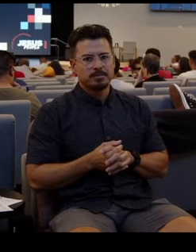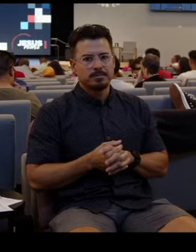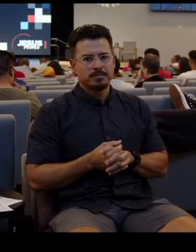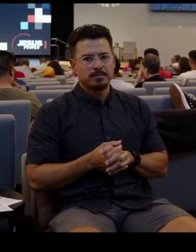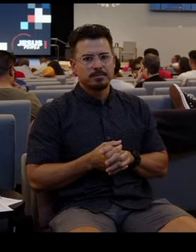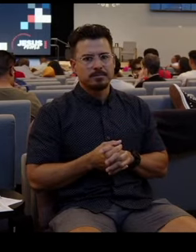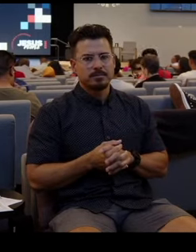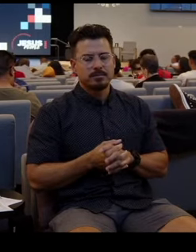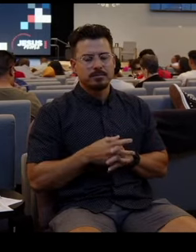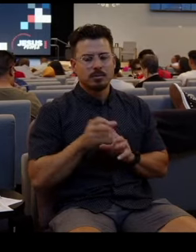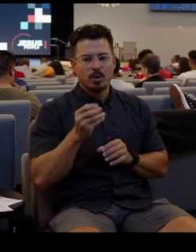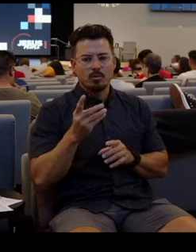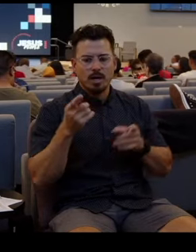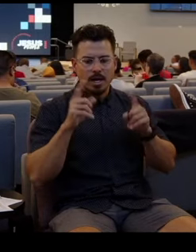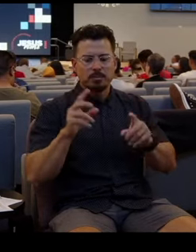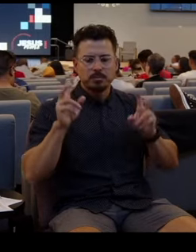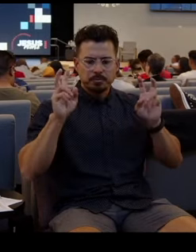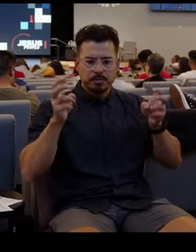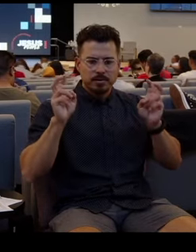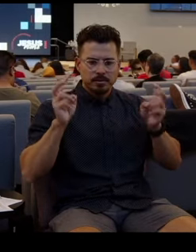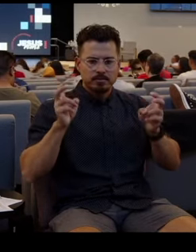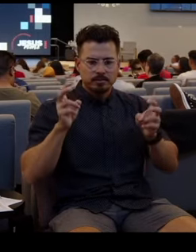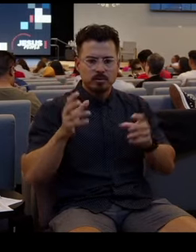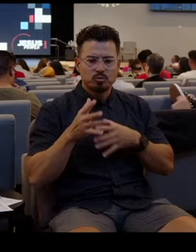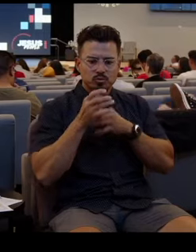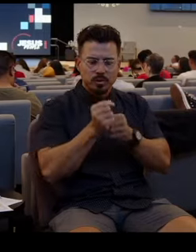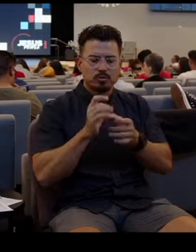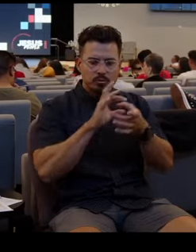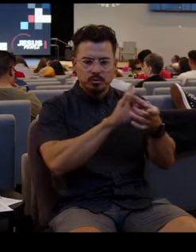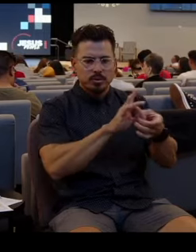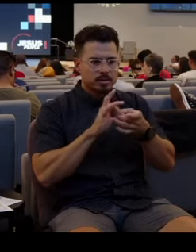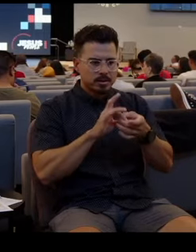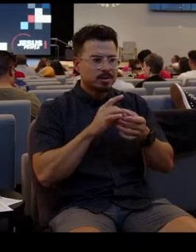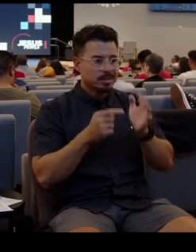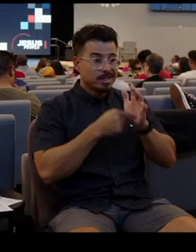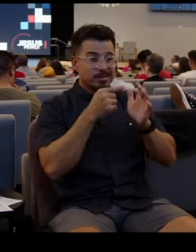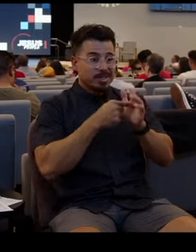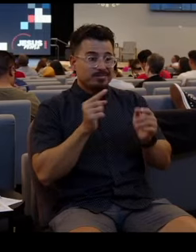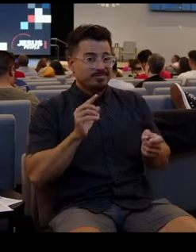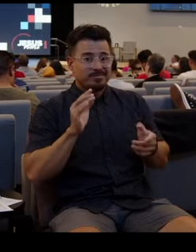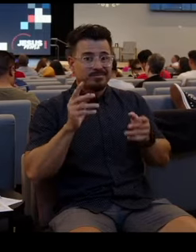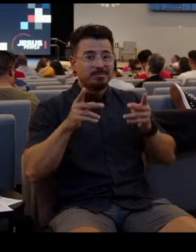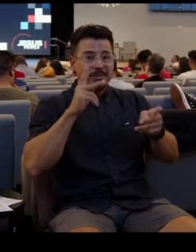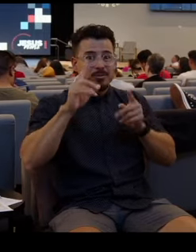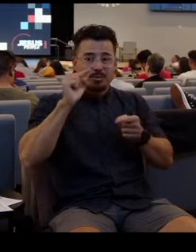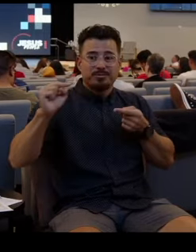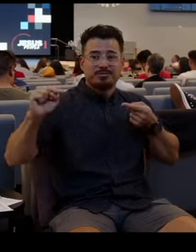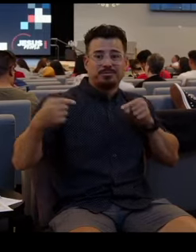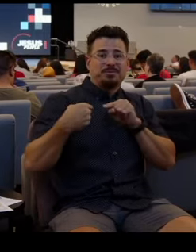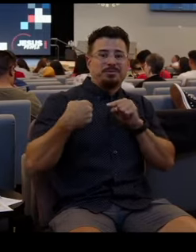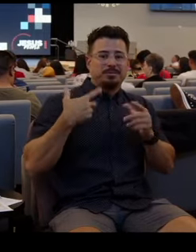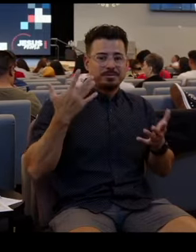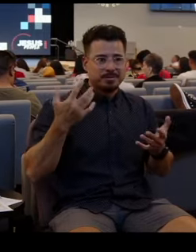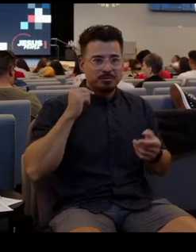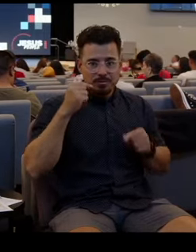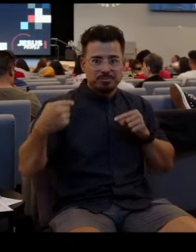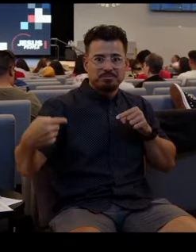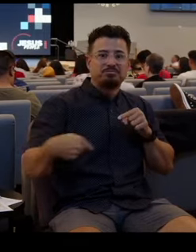what happens with this theme, a trusting relationship, is you get burned. People do wrong things.